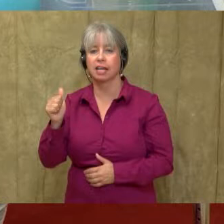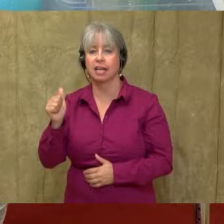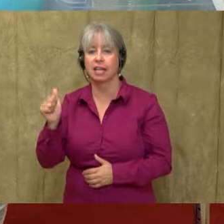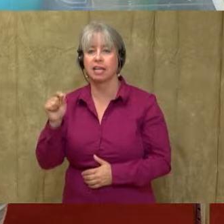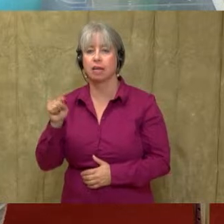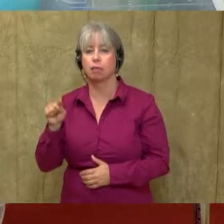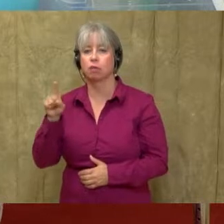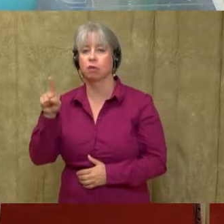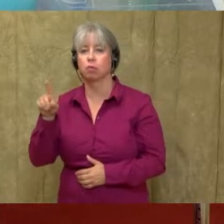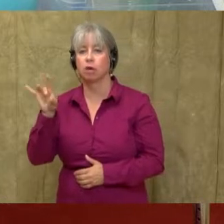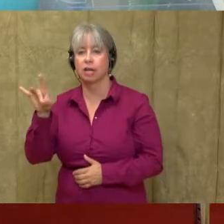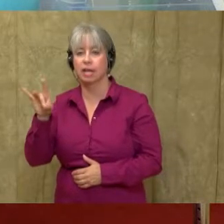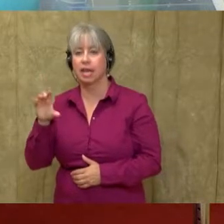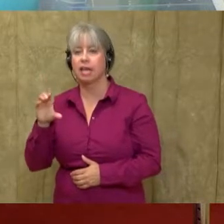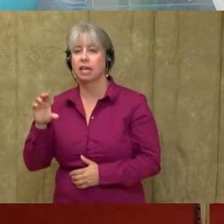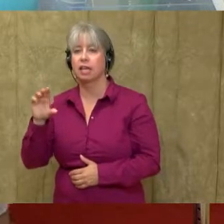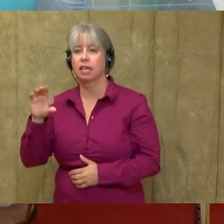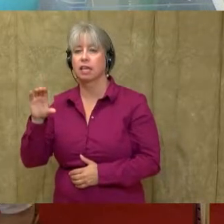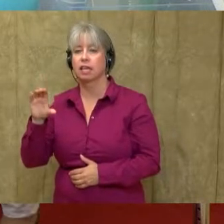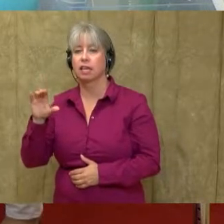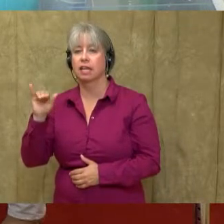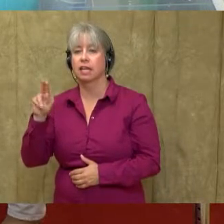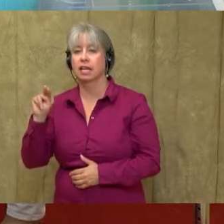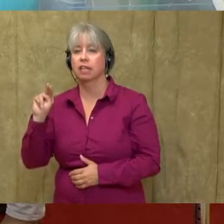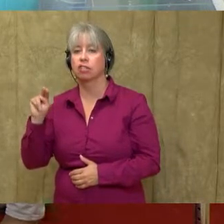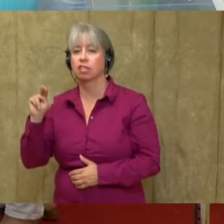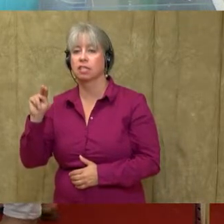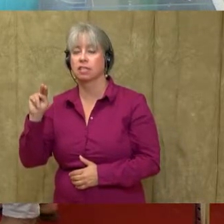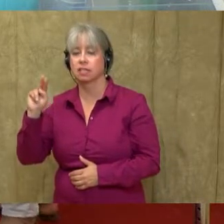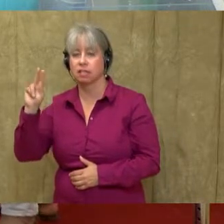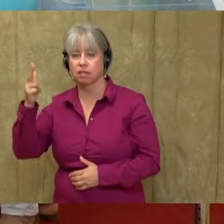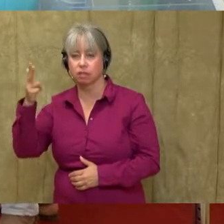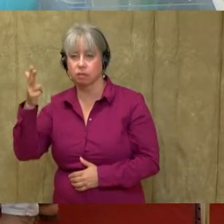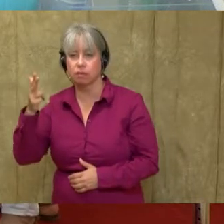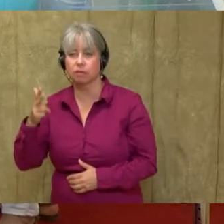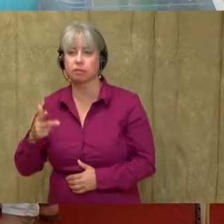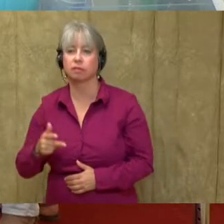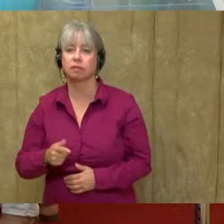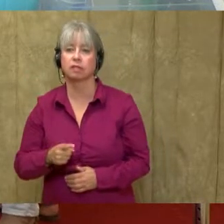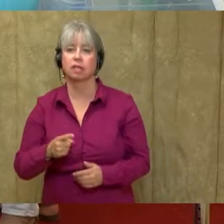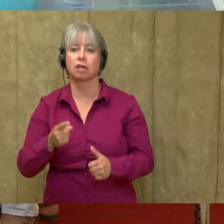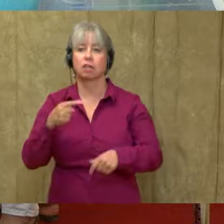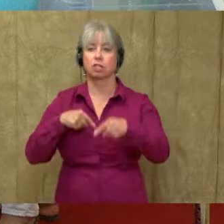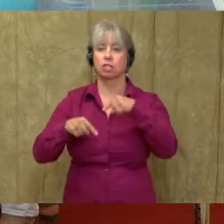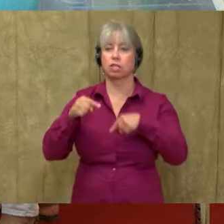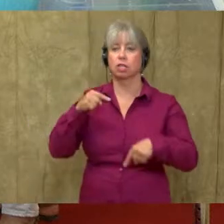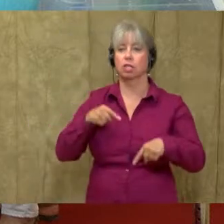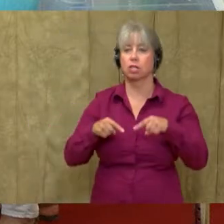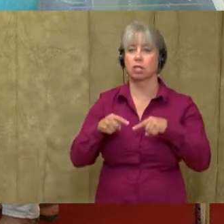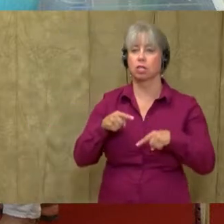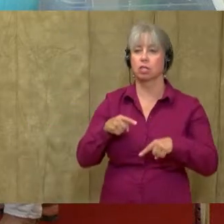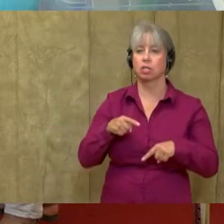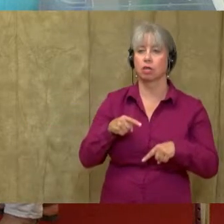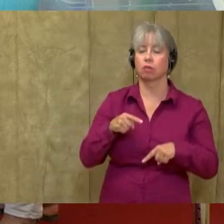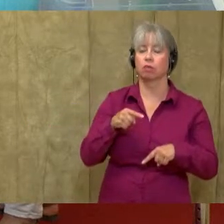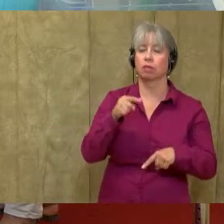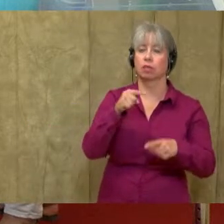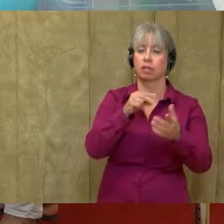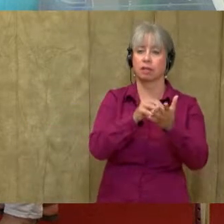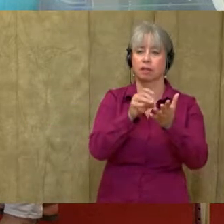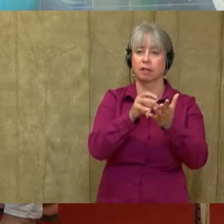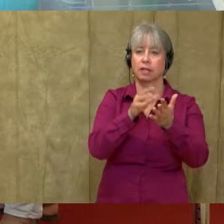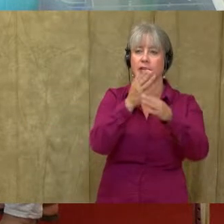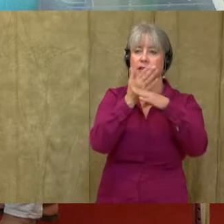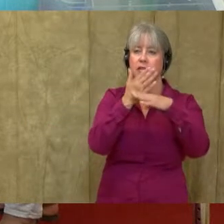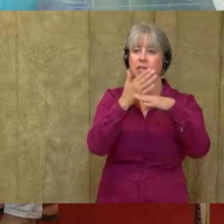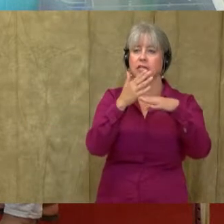could measure out your circumference first, divide it by pi so that you get your diameter, divide